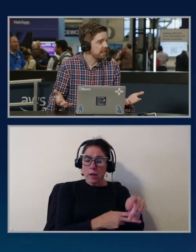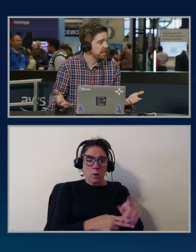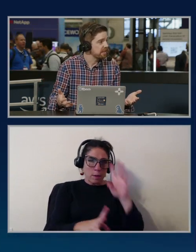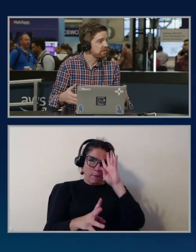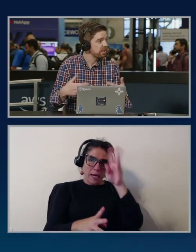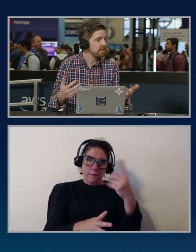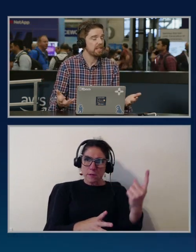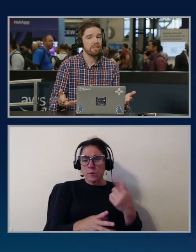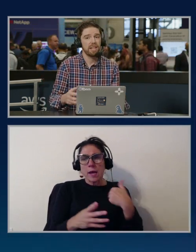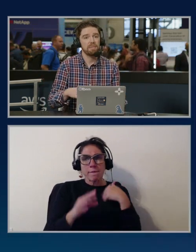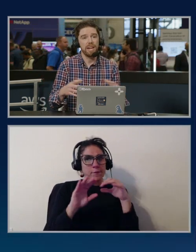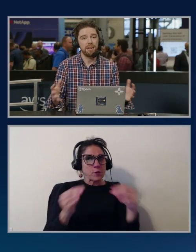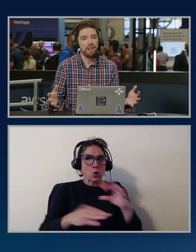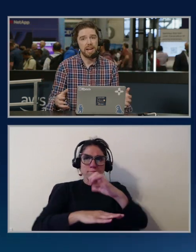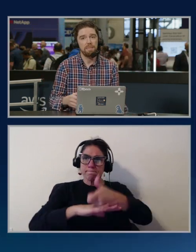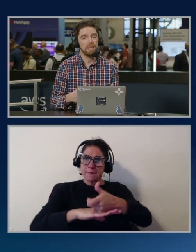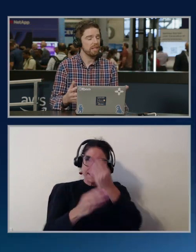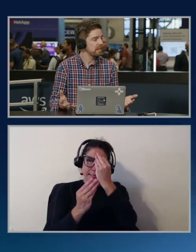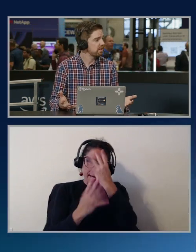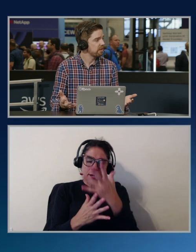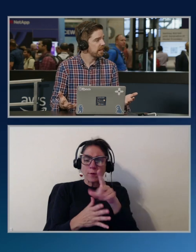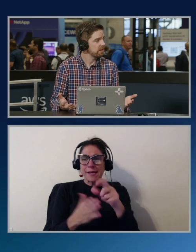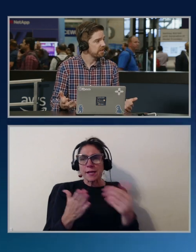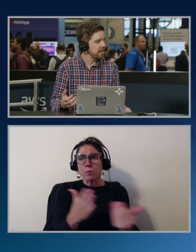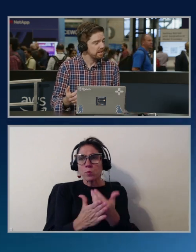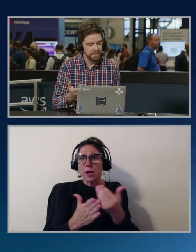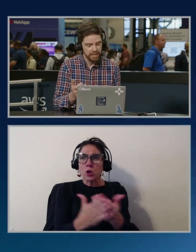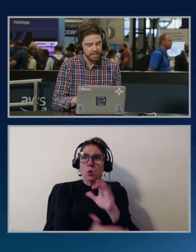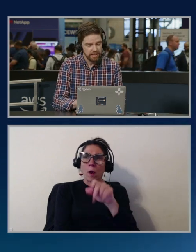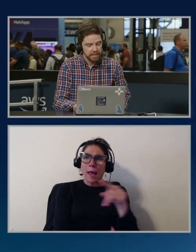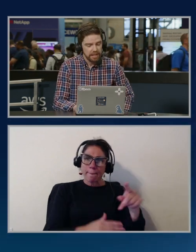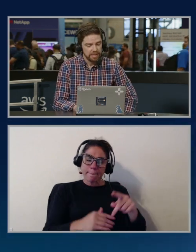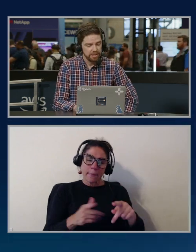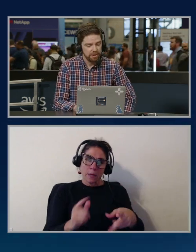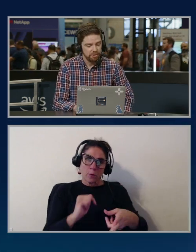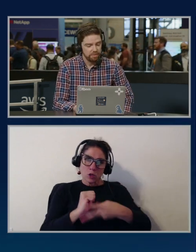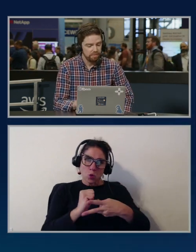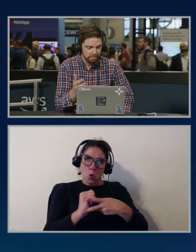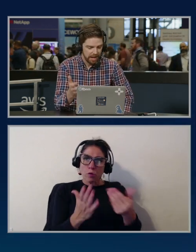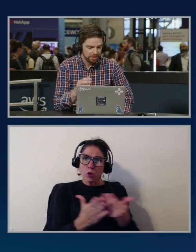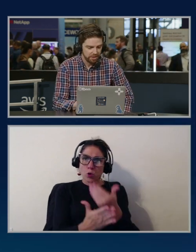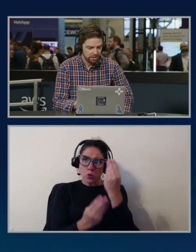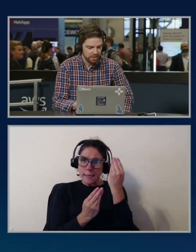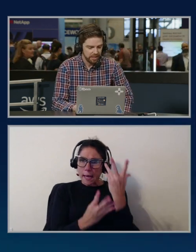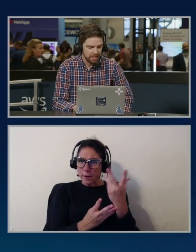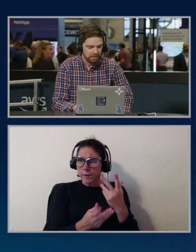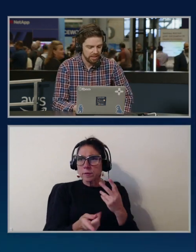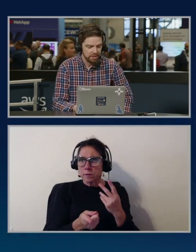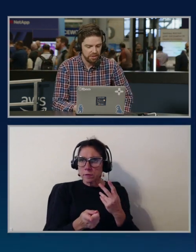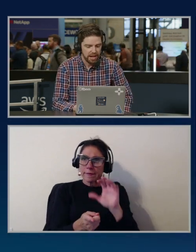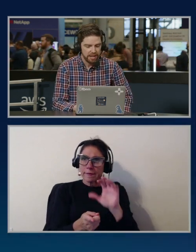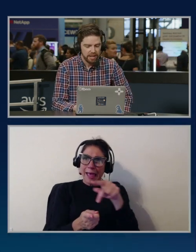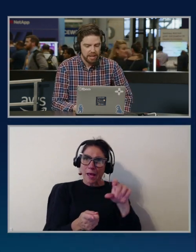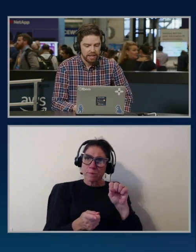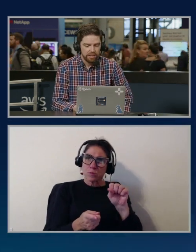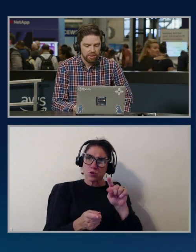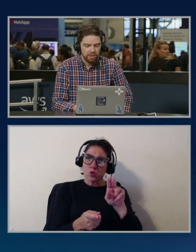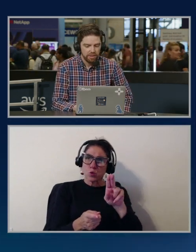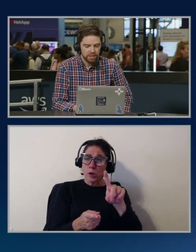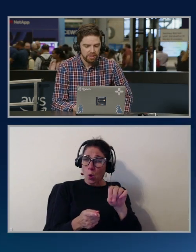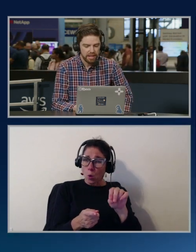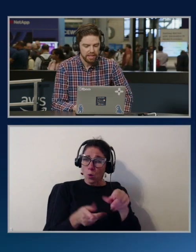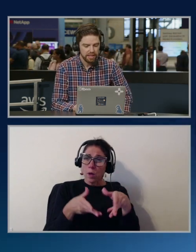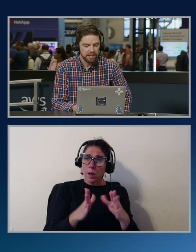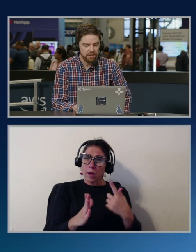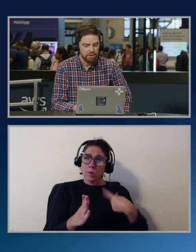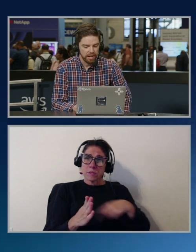existing data. So we just need to create a brand new app, and we need to store net data. And so App Studio is going to enable us to do that. And so what we'll